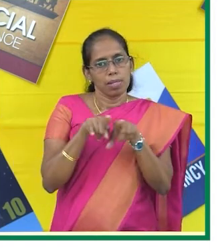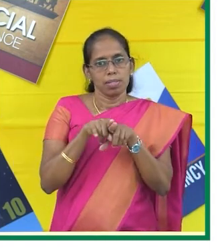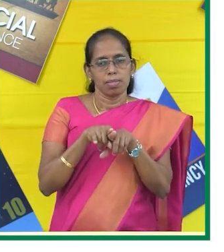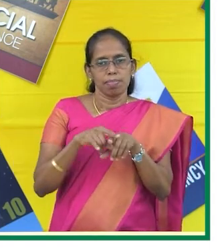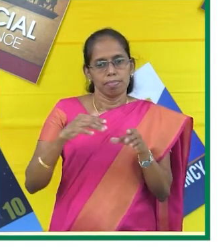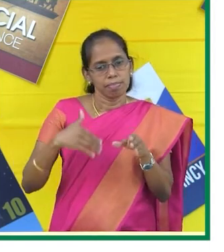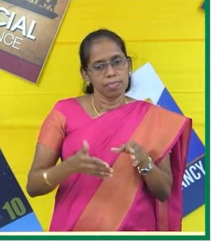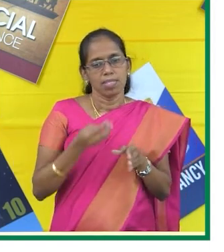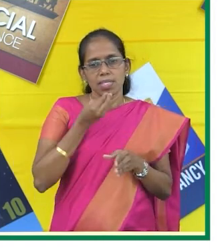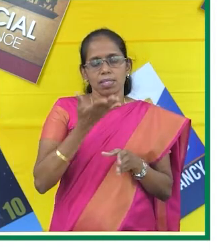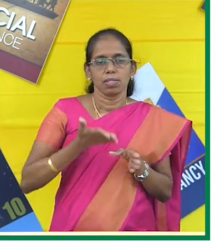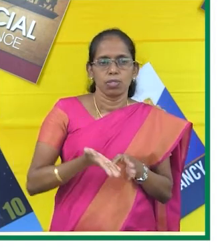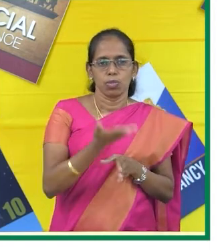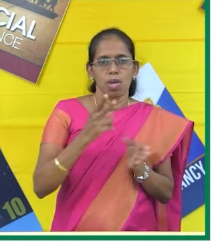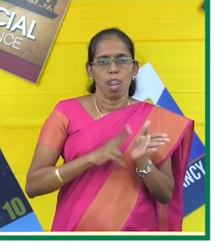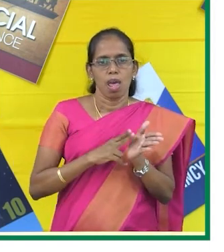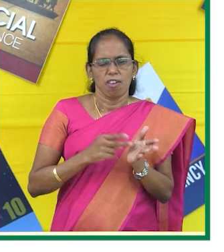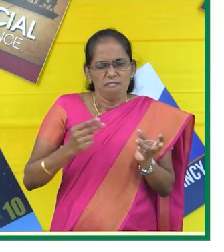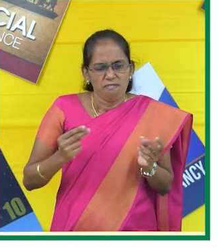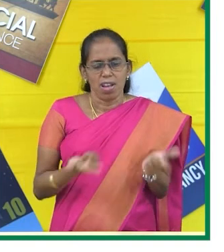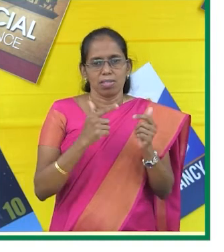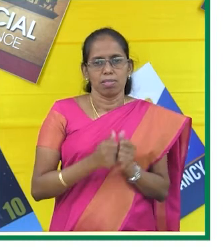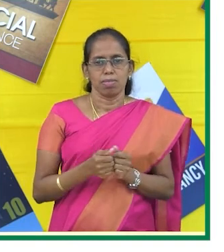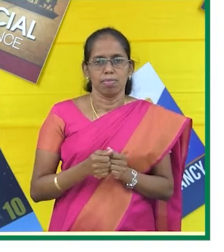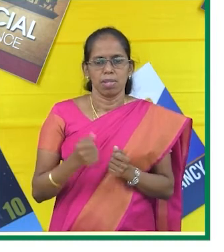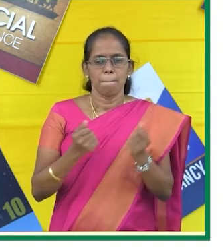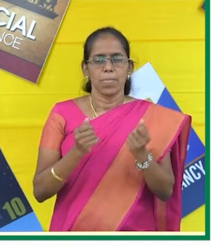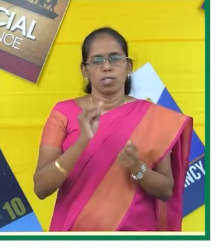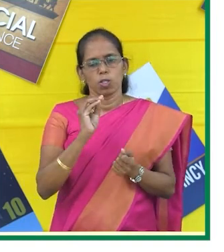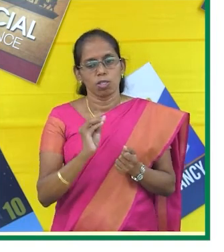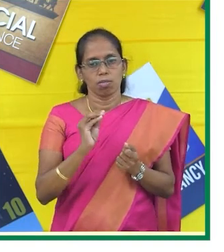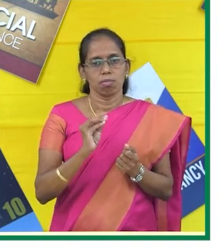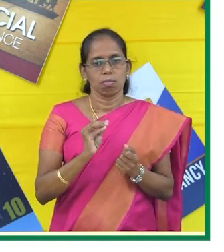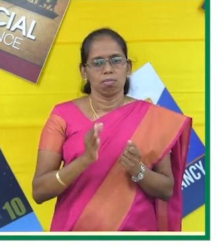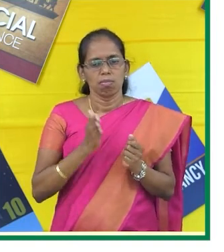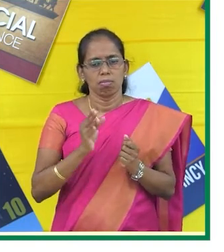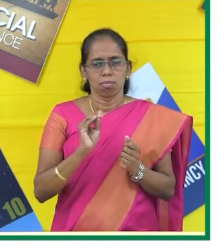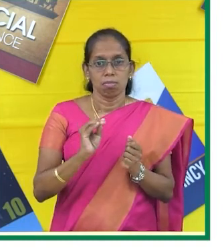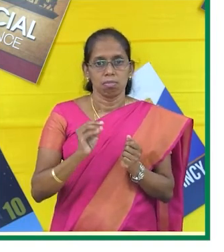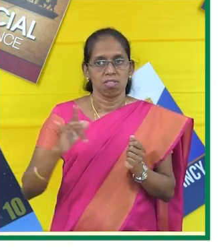reach Niagara faster. So there he finds all his jobs